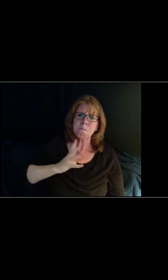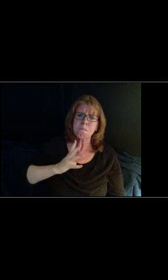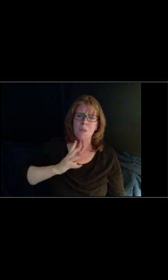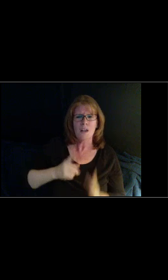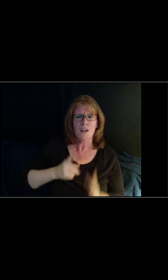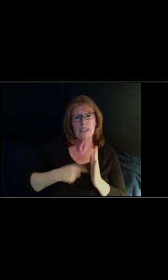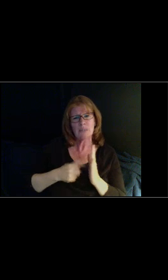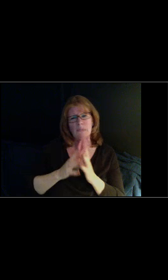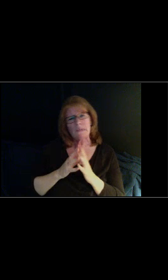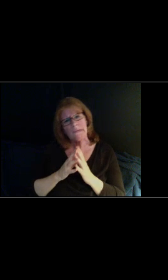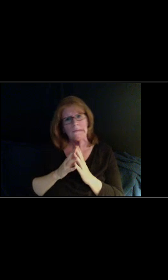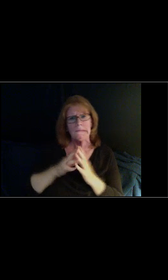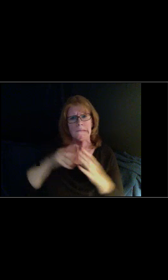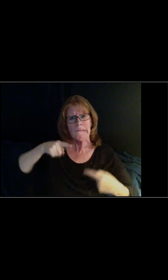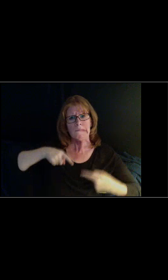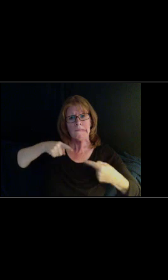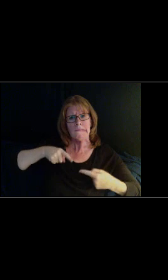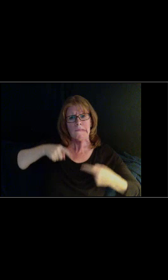presenting.